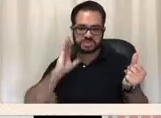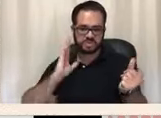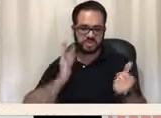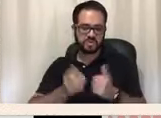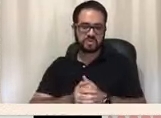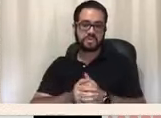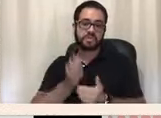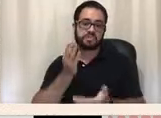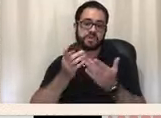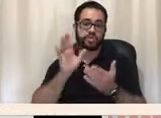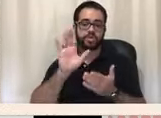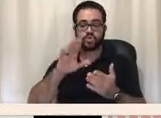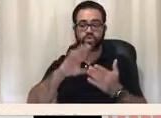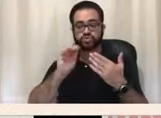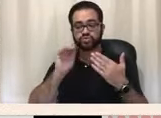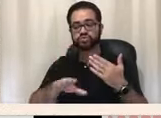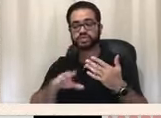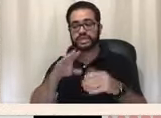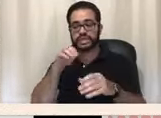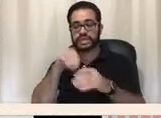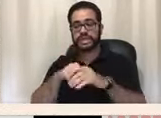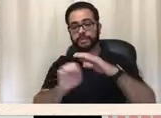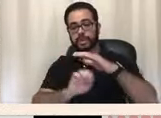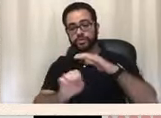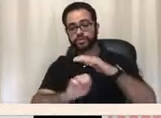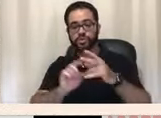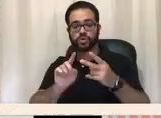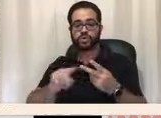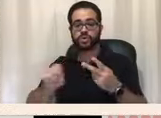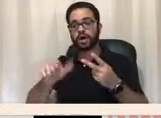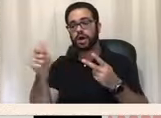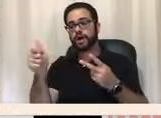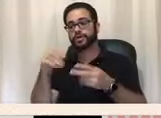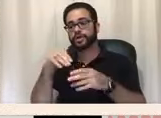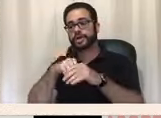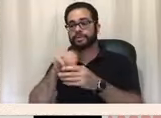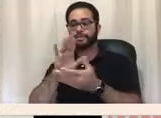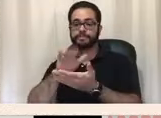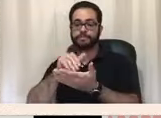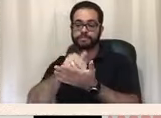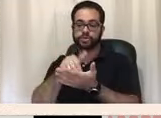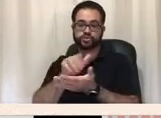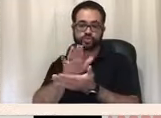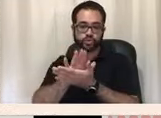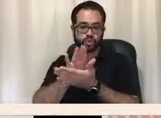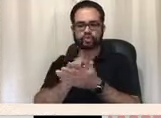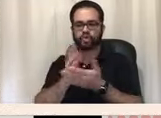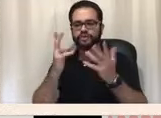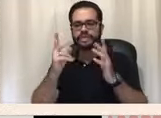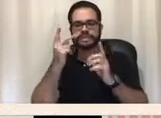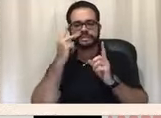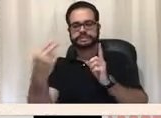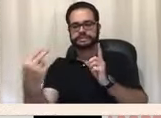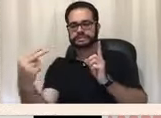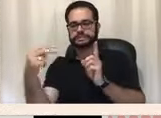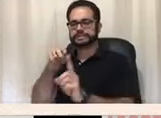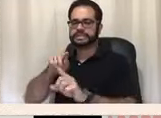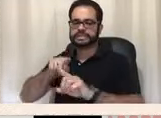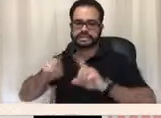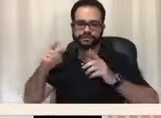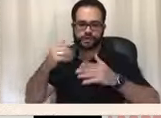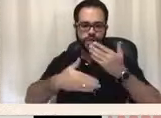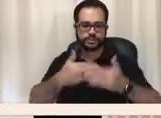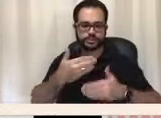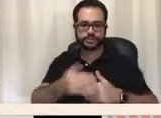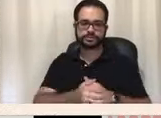in elementary and a kiddo in middle school, so you've looked at it from a different process. And providing